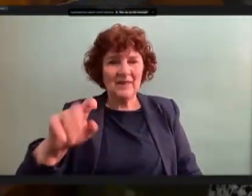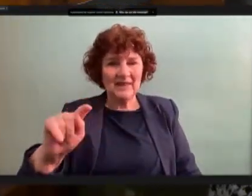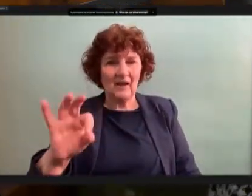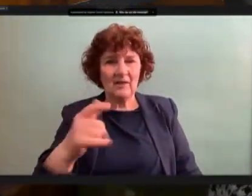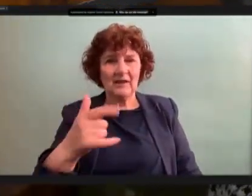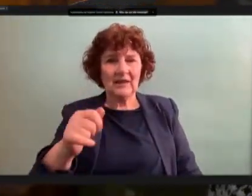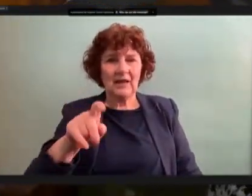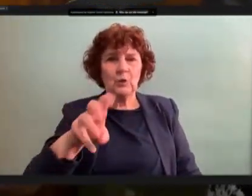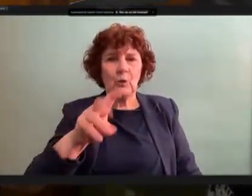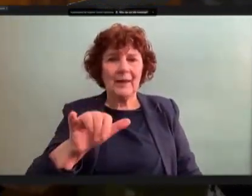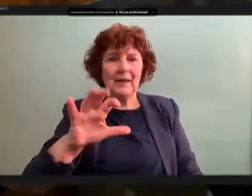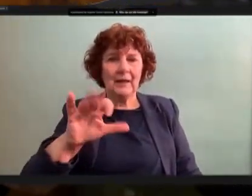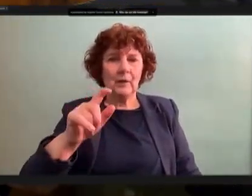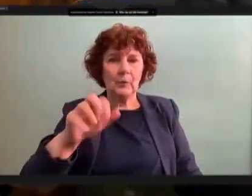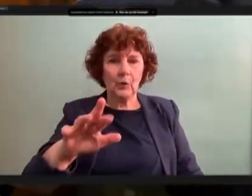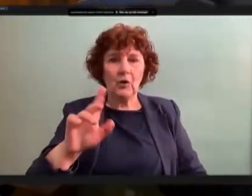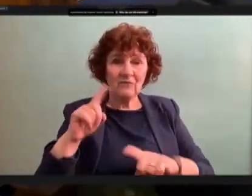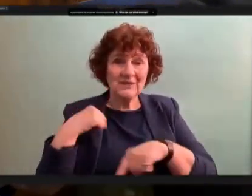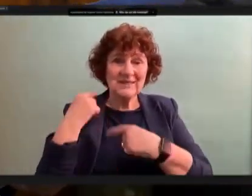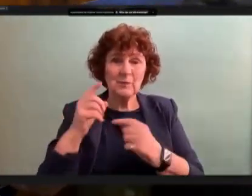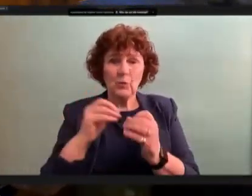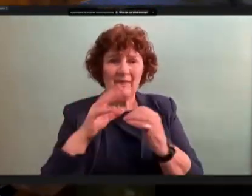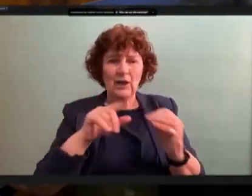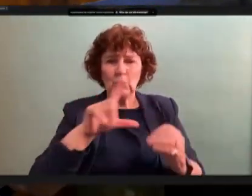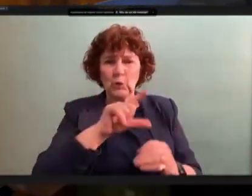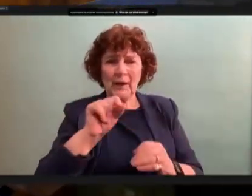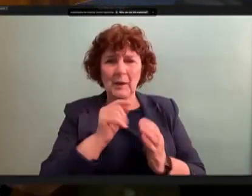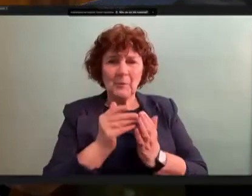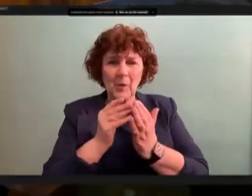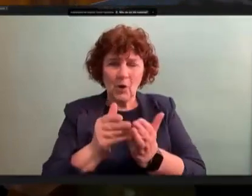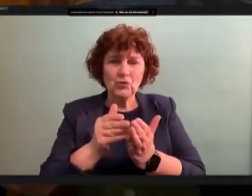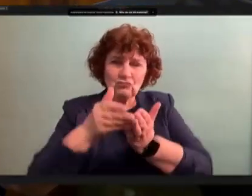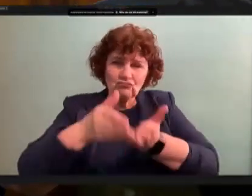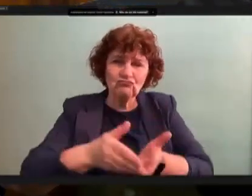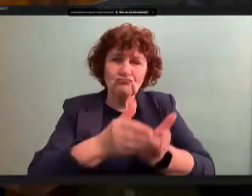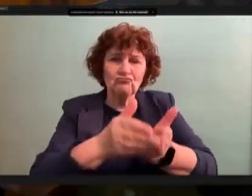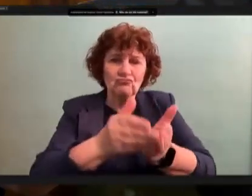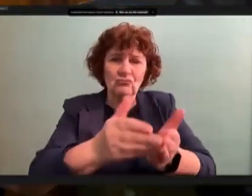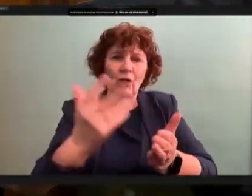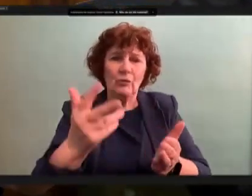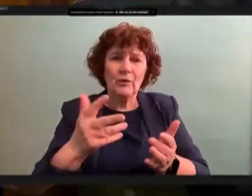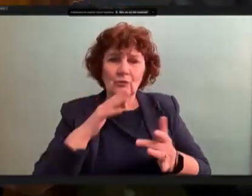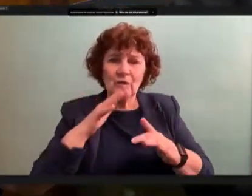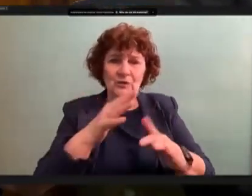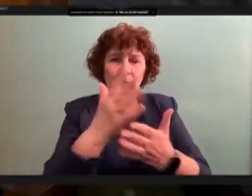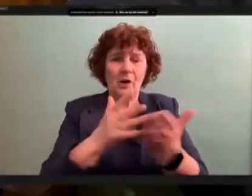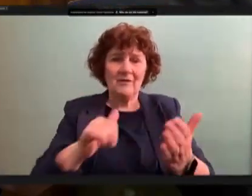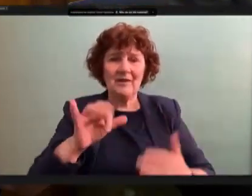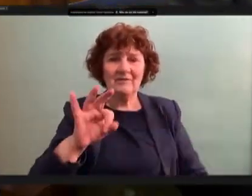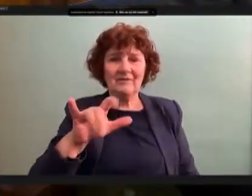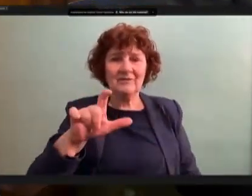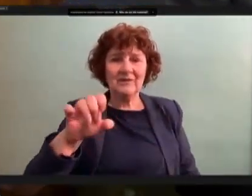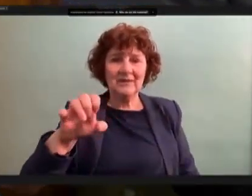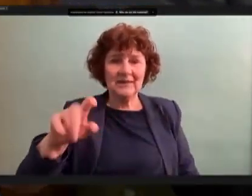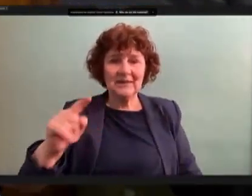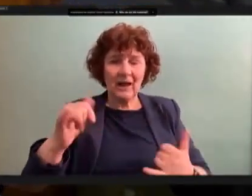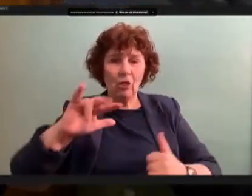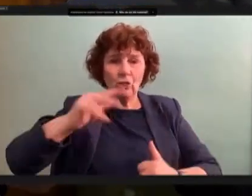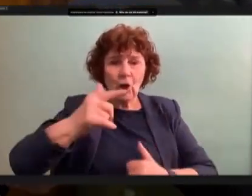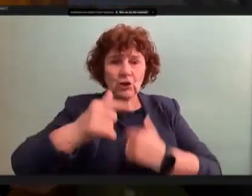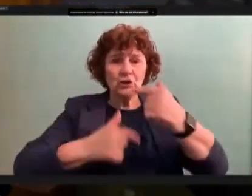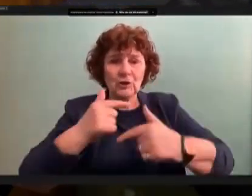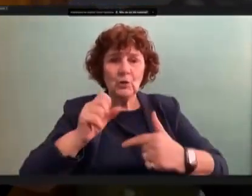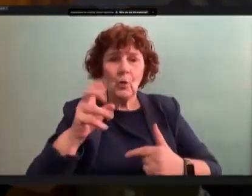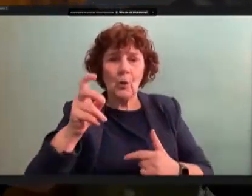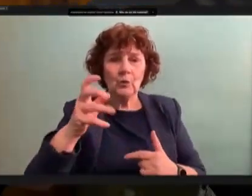boats have since sailed the Three Rivers as vessels of the fleet. And today, third-generation owner and the grandson of John